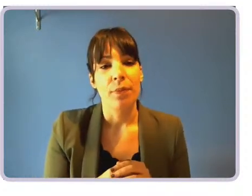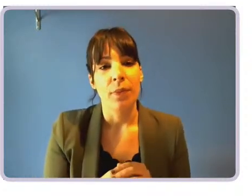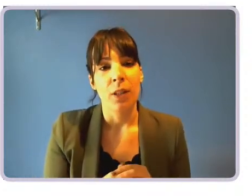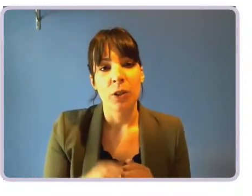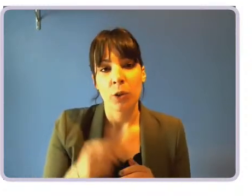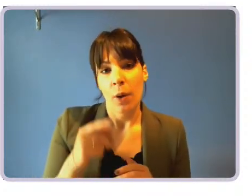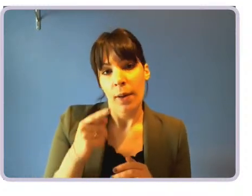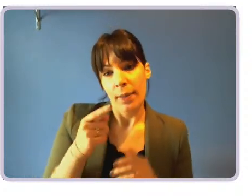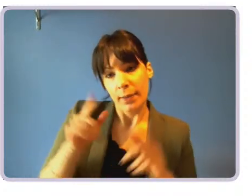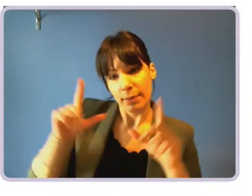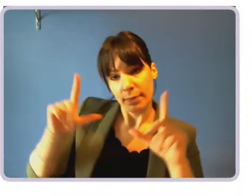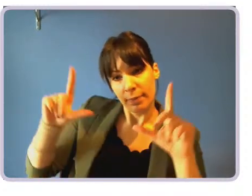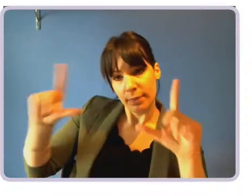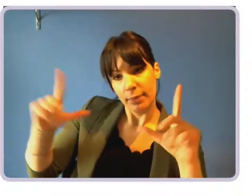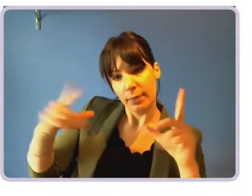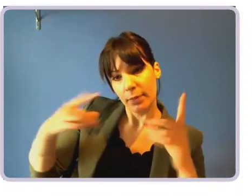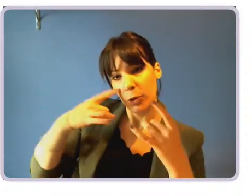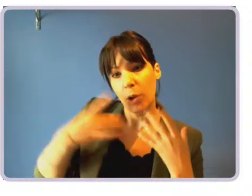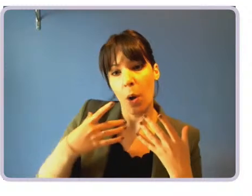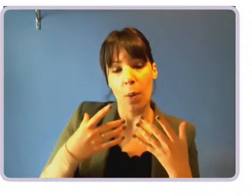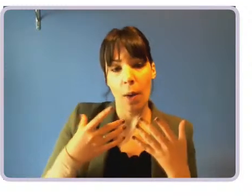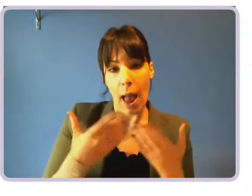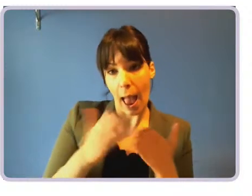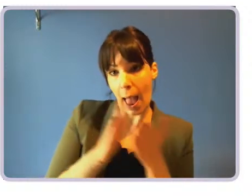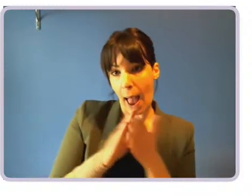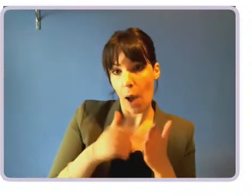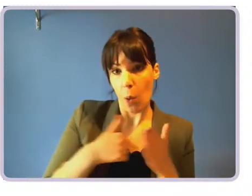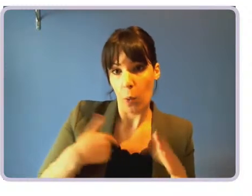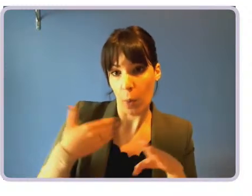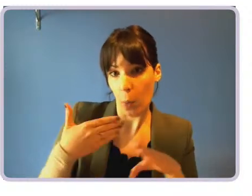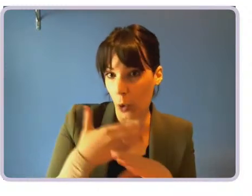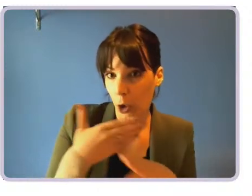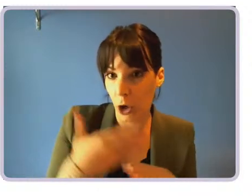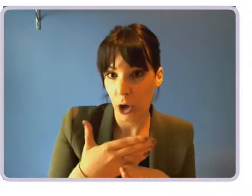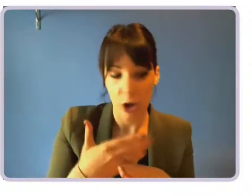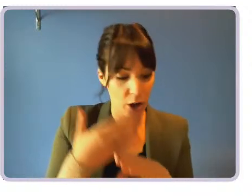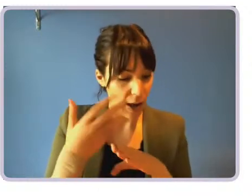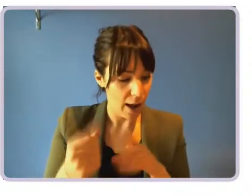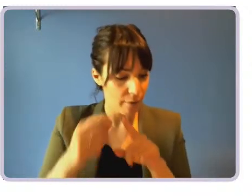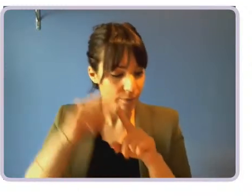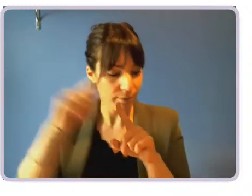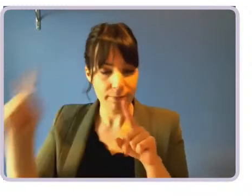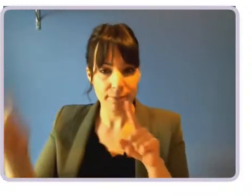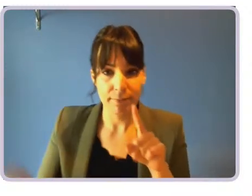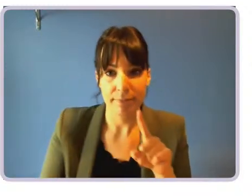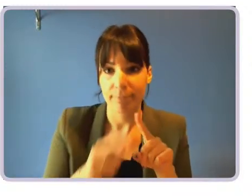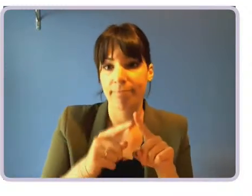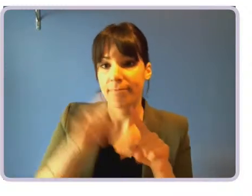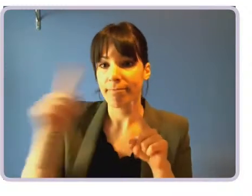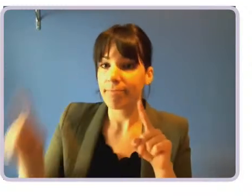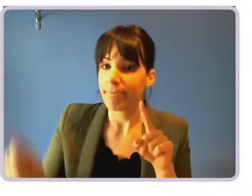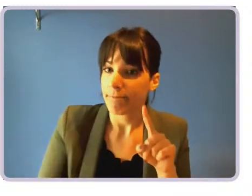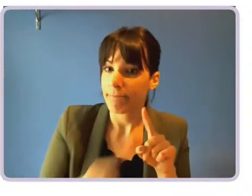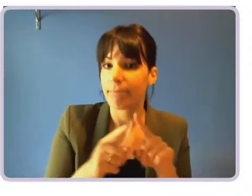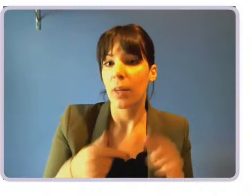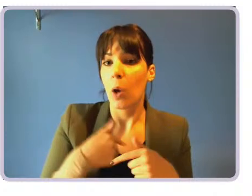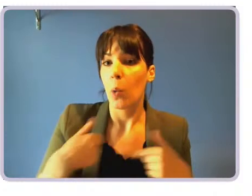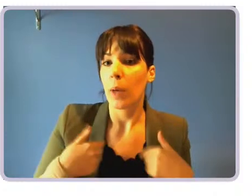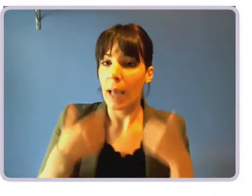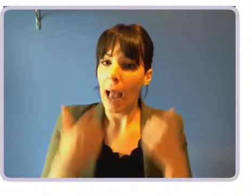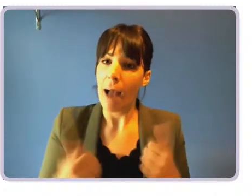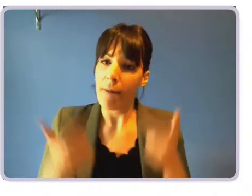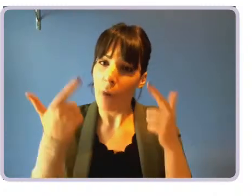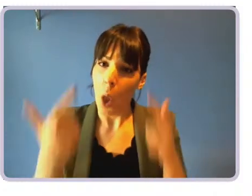work is cyclical and iterative. We work through a number of actions to co-design products and